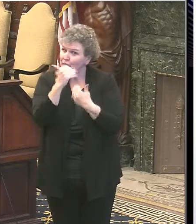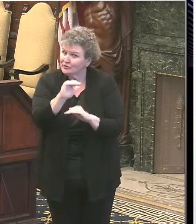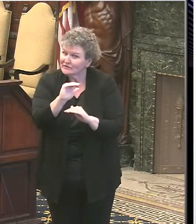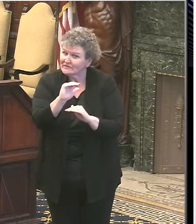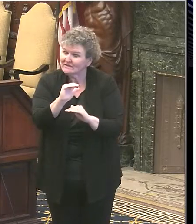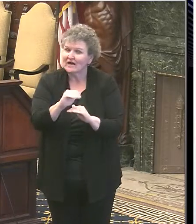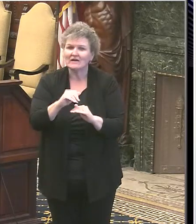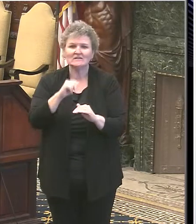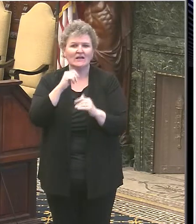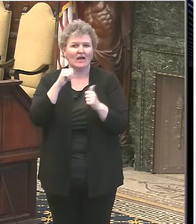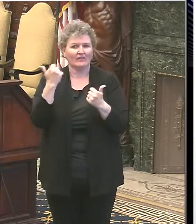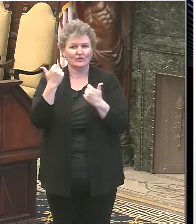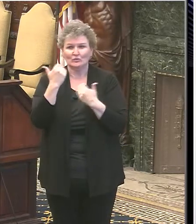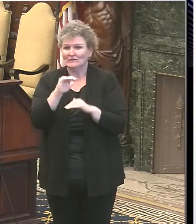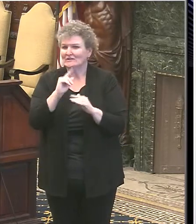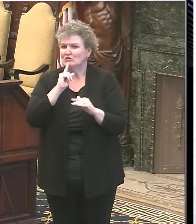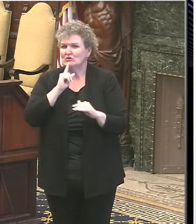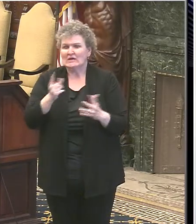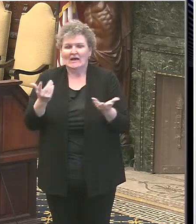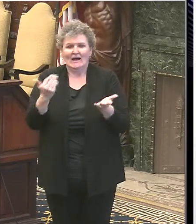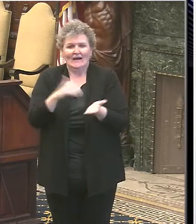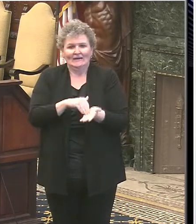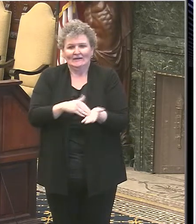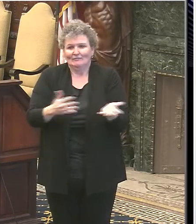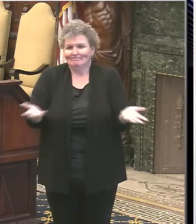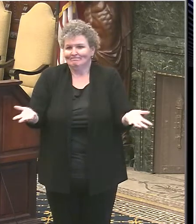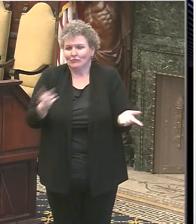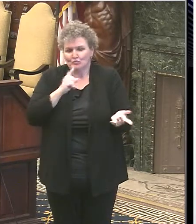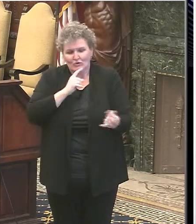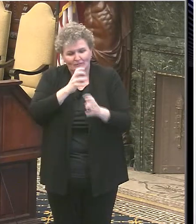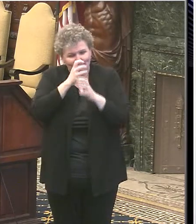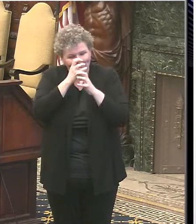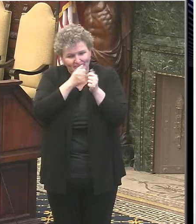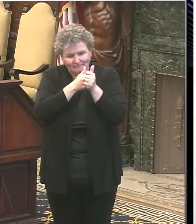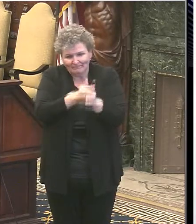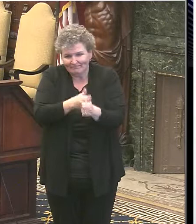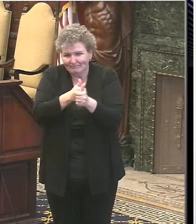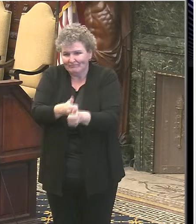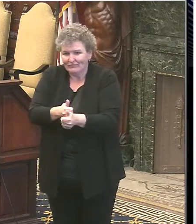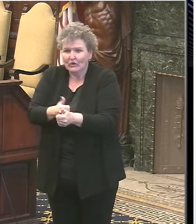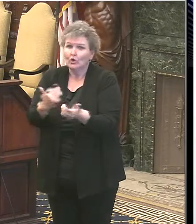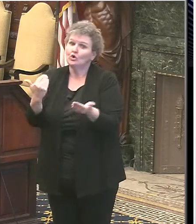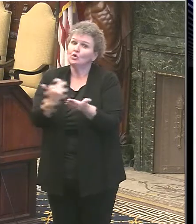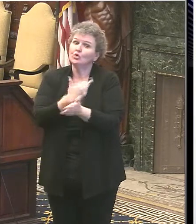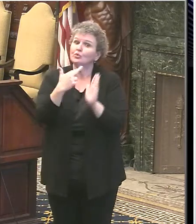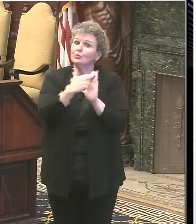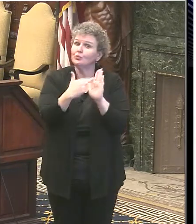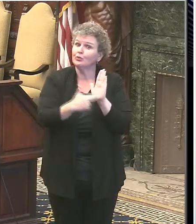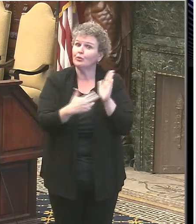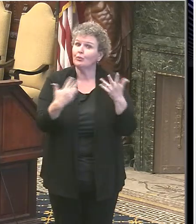with lower limits than we had before. And there's detailed guidance on all of our restrictions at